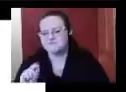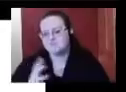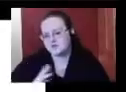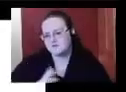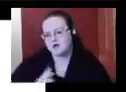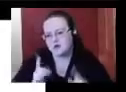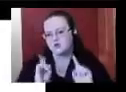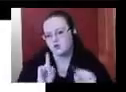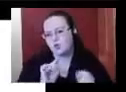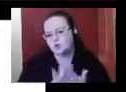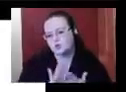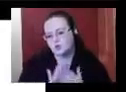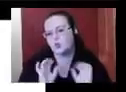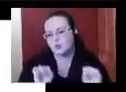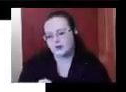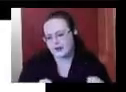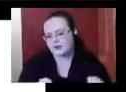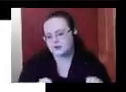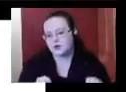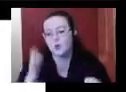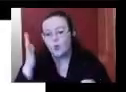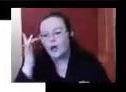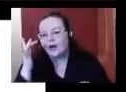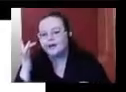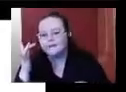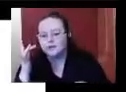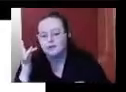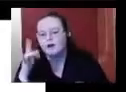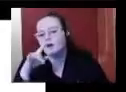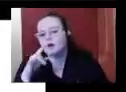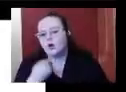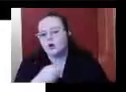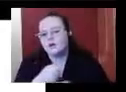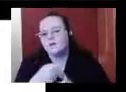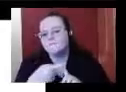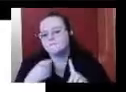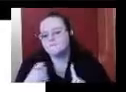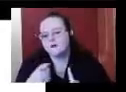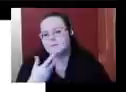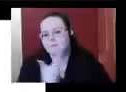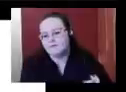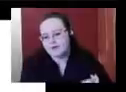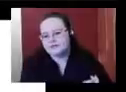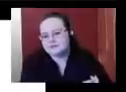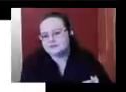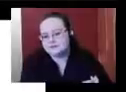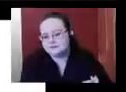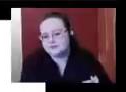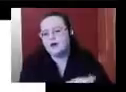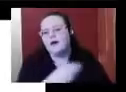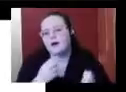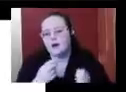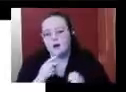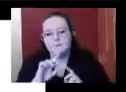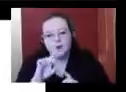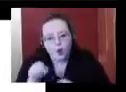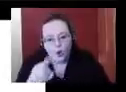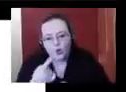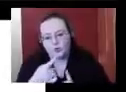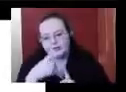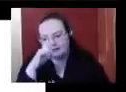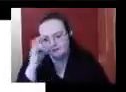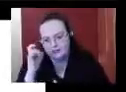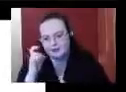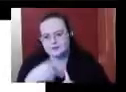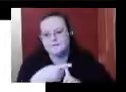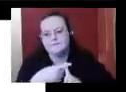last 48 hours and are experiencing any of these symptoms that are mild and only began after vaccination. The Ministry